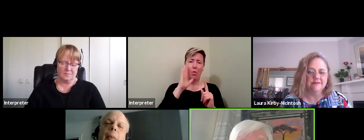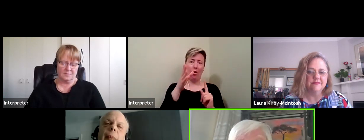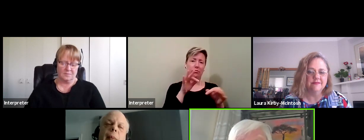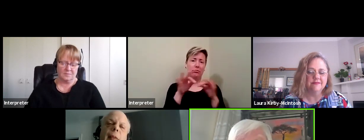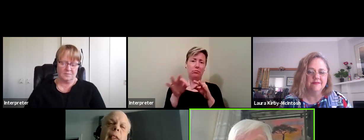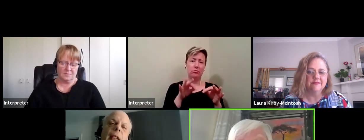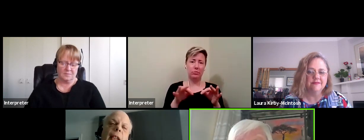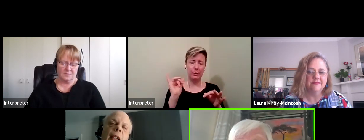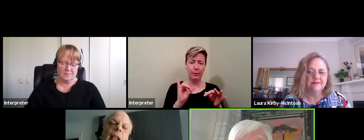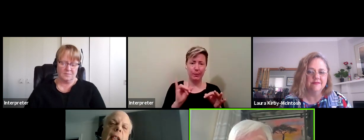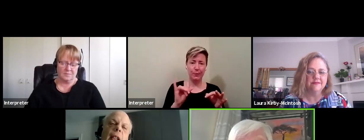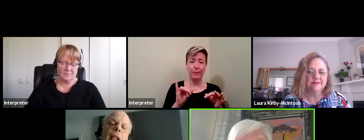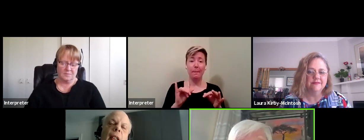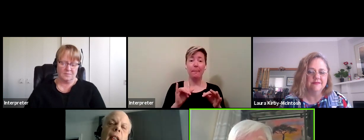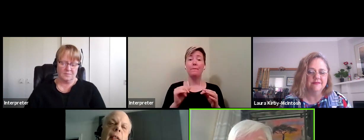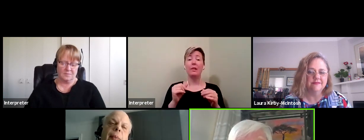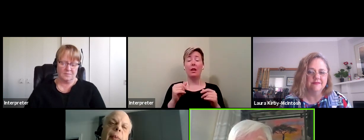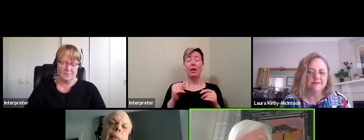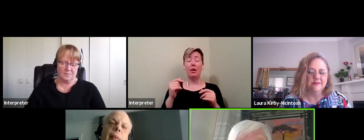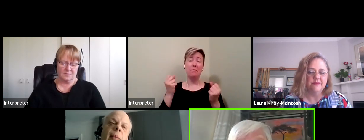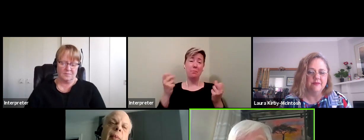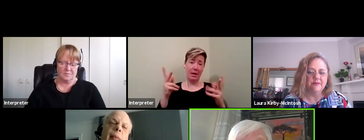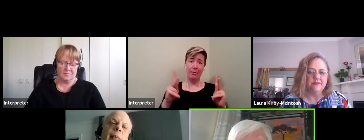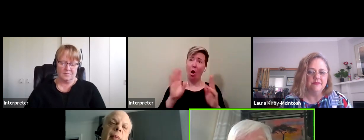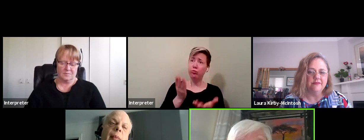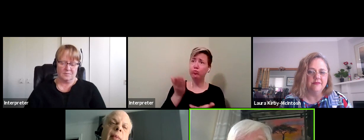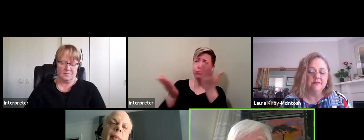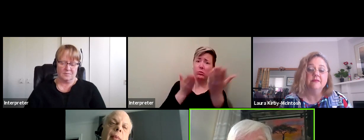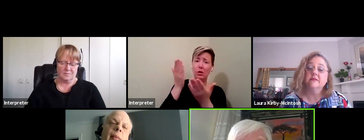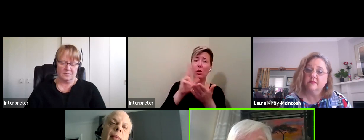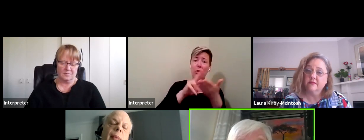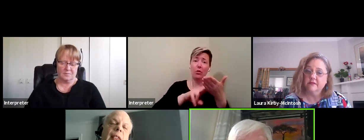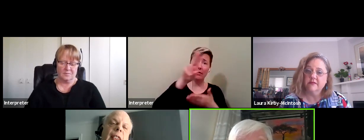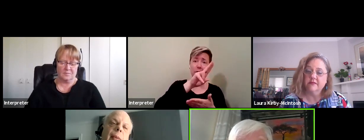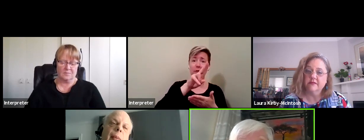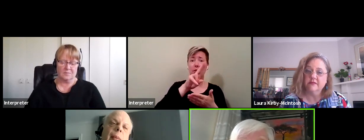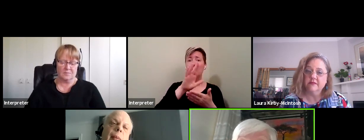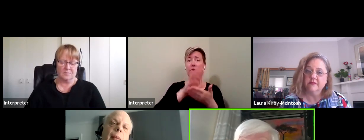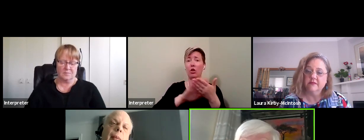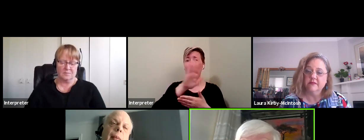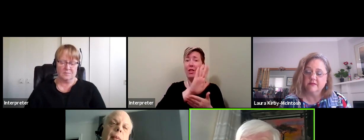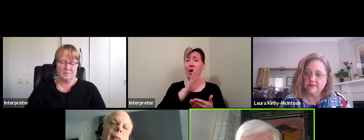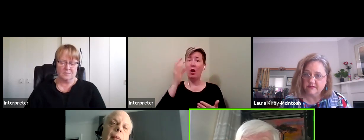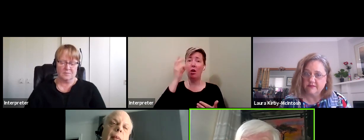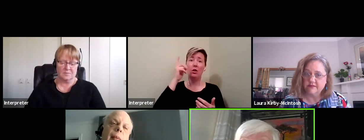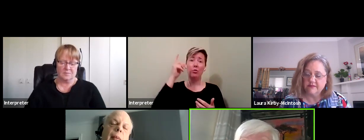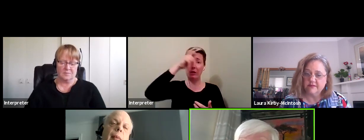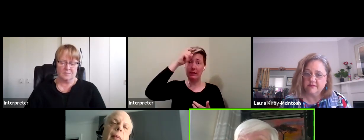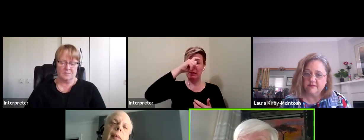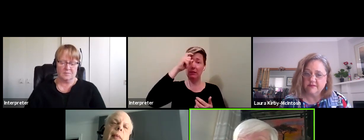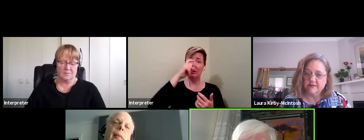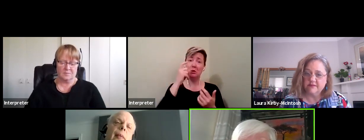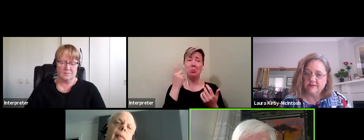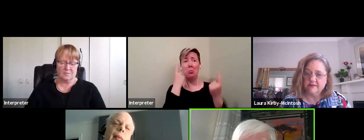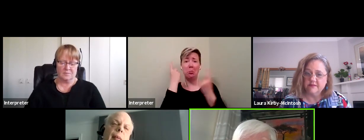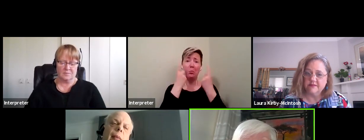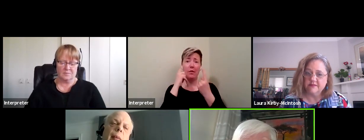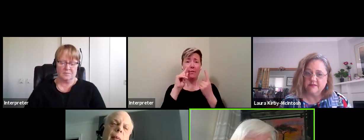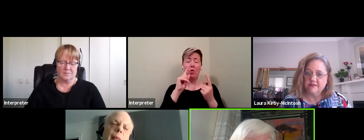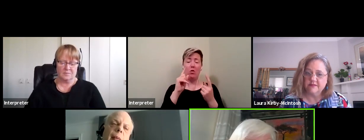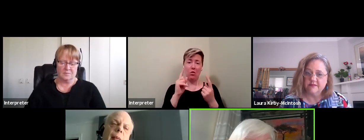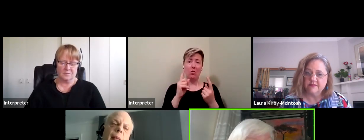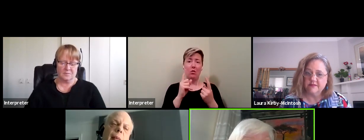we're also hearing that university and college student residences and dorms are being considered. This could also be a pretty good solution